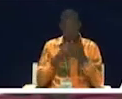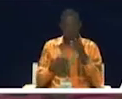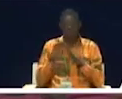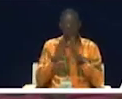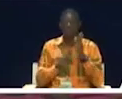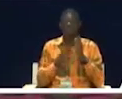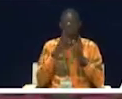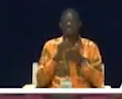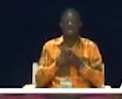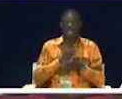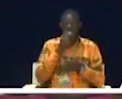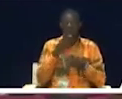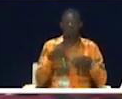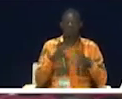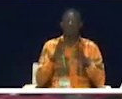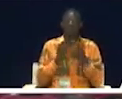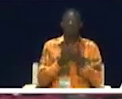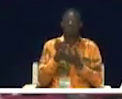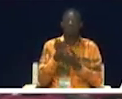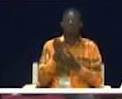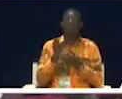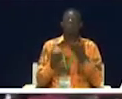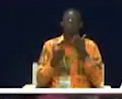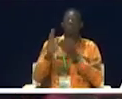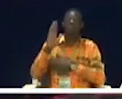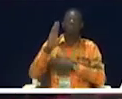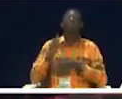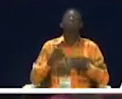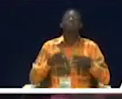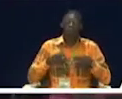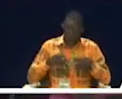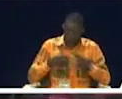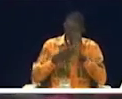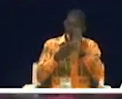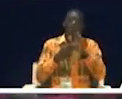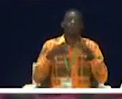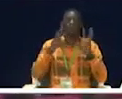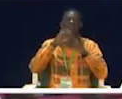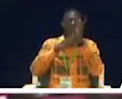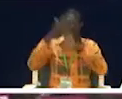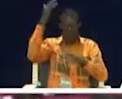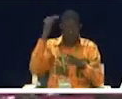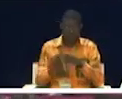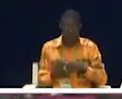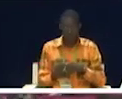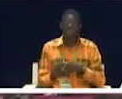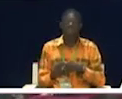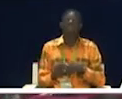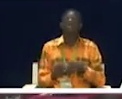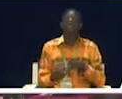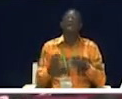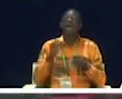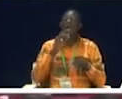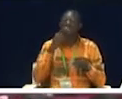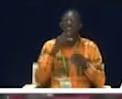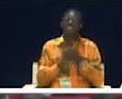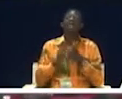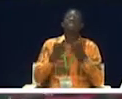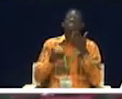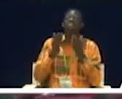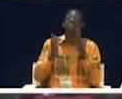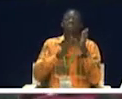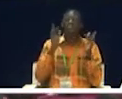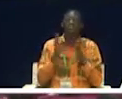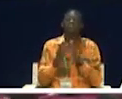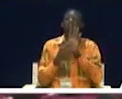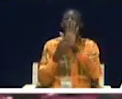says, I am the way, the truth, and the life. May the way show you the way today. Oh, you didn't hear me? I said, may the way show you the way